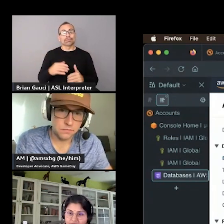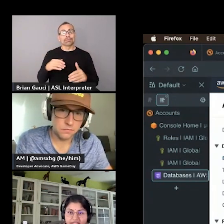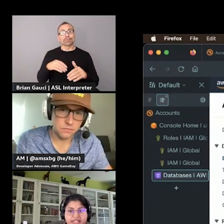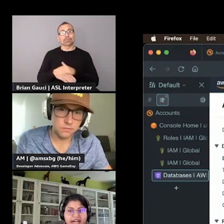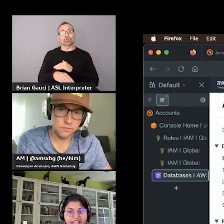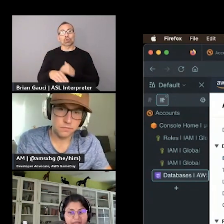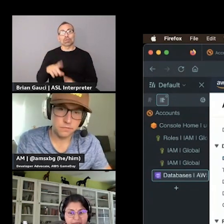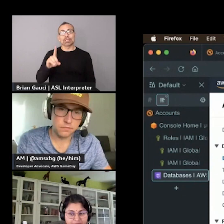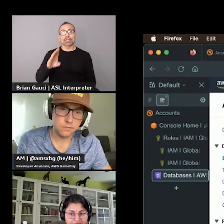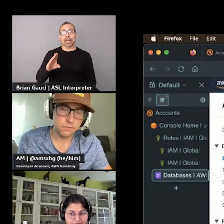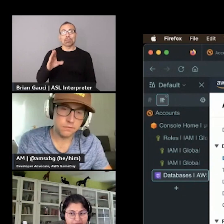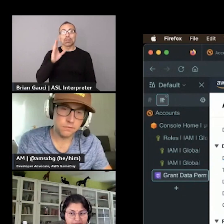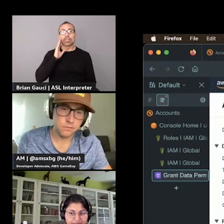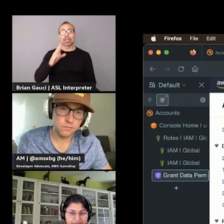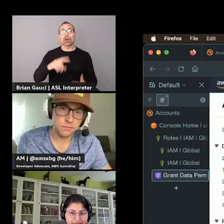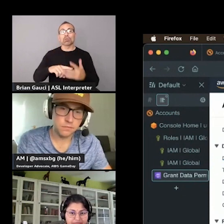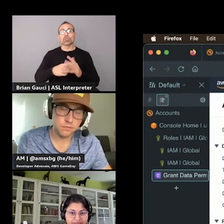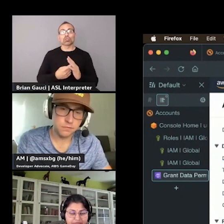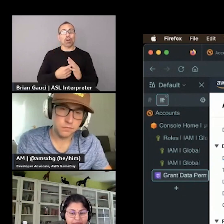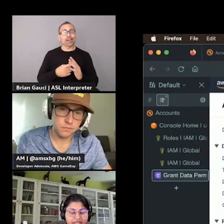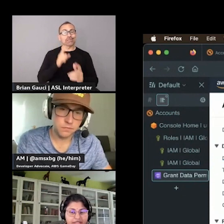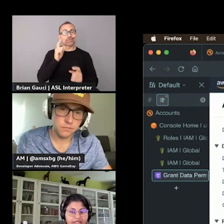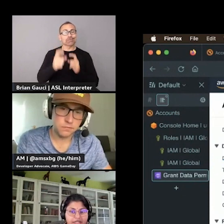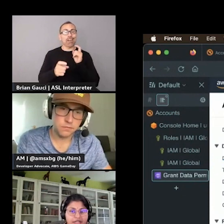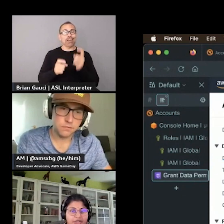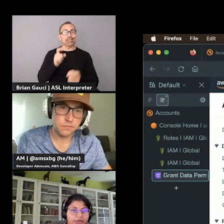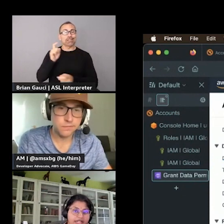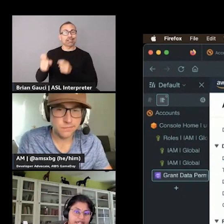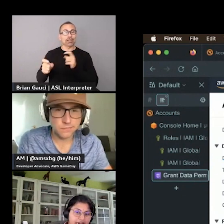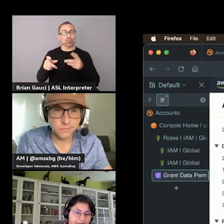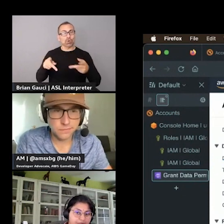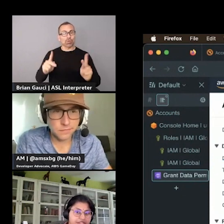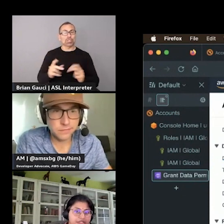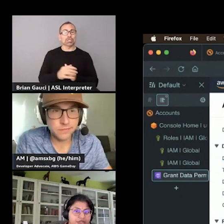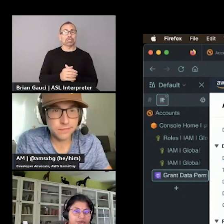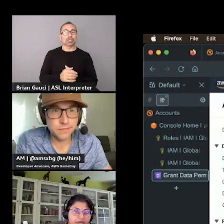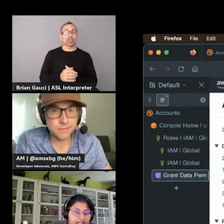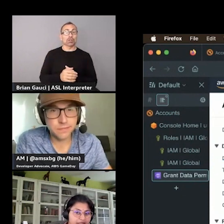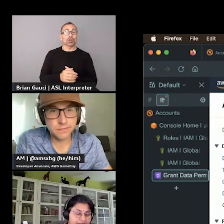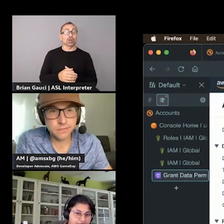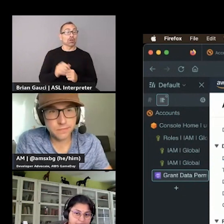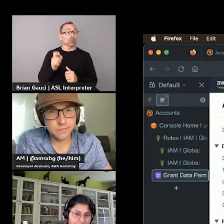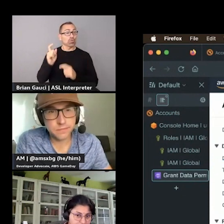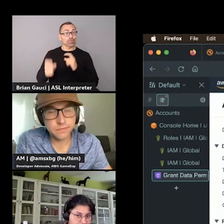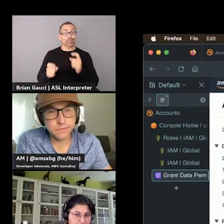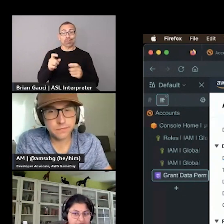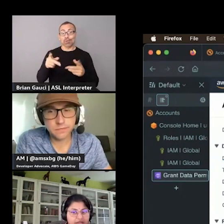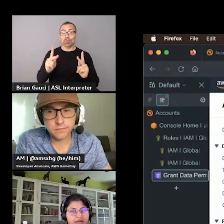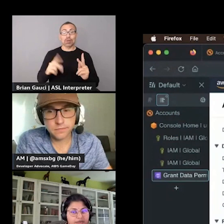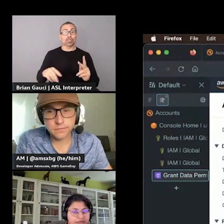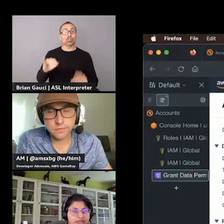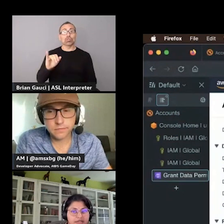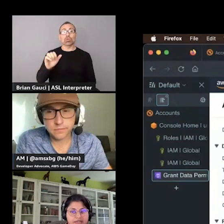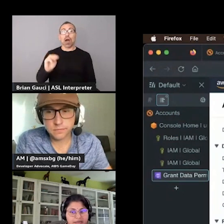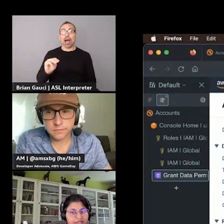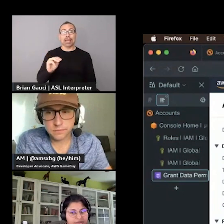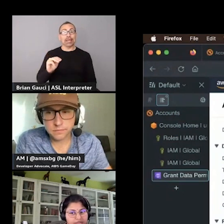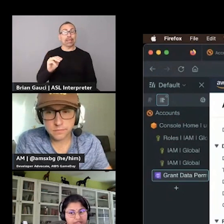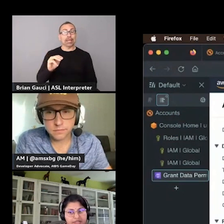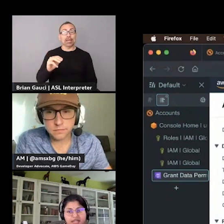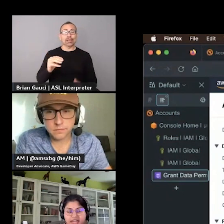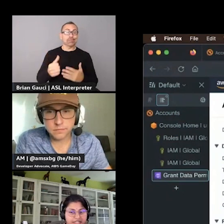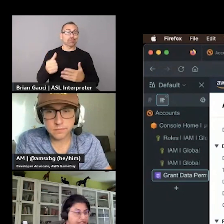I would start granting permissions on them. Okay. You can grant permissions to IAM principals within this account,